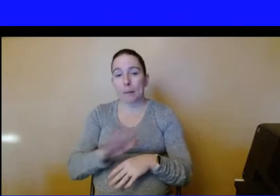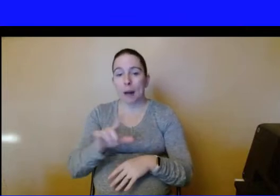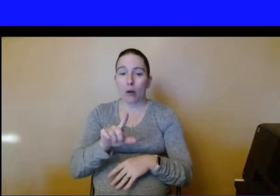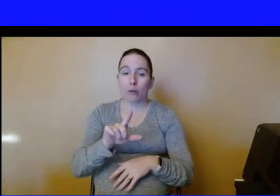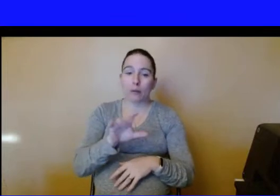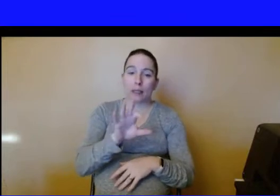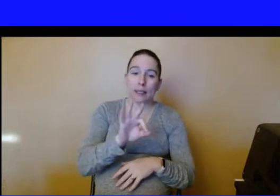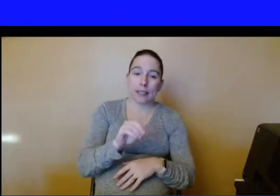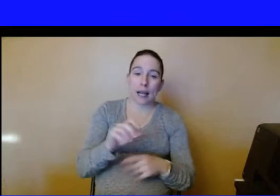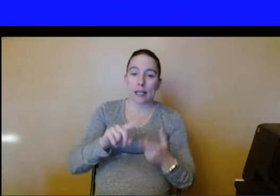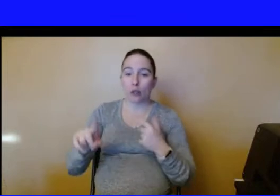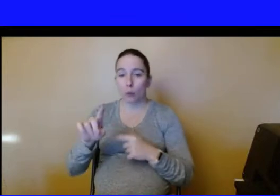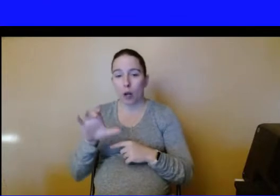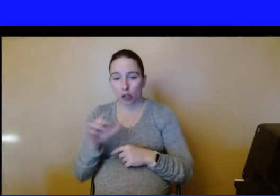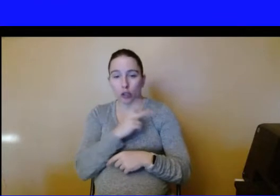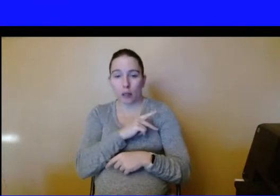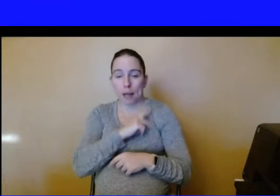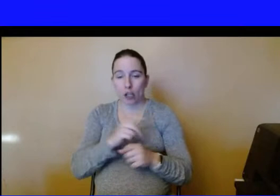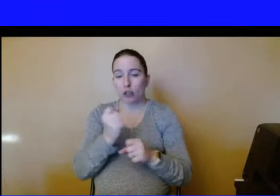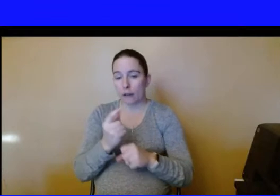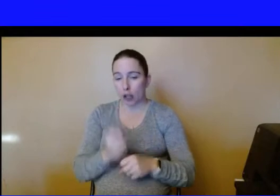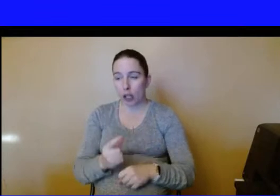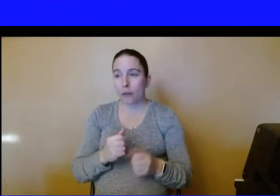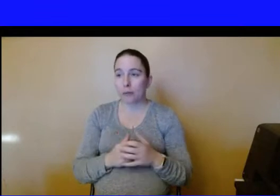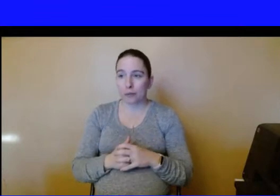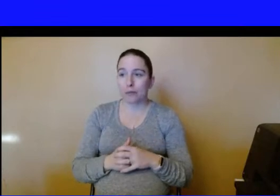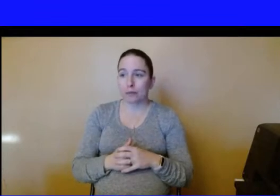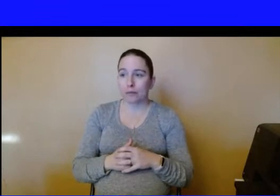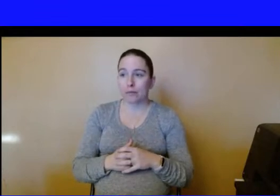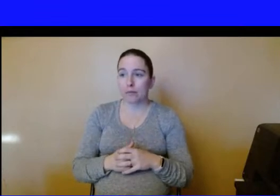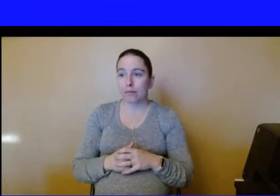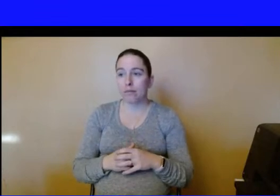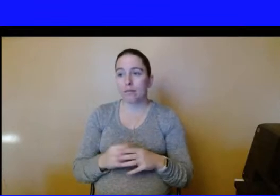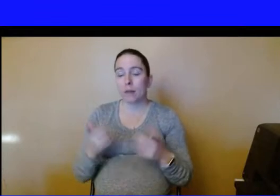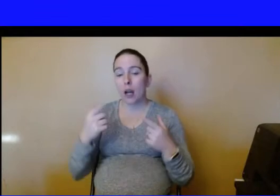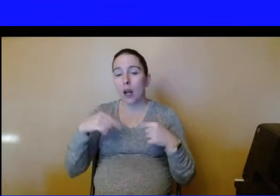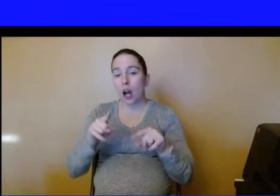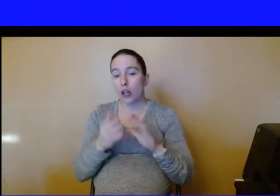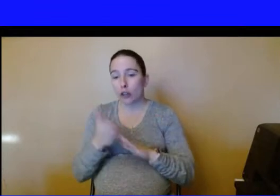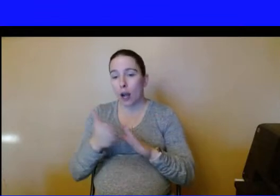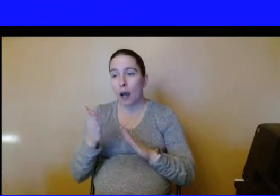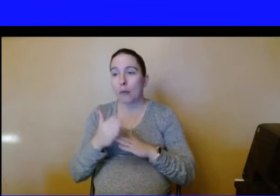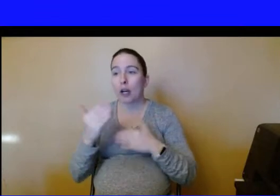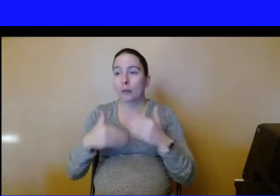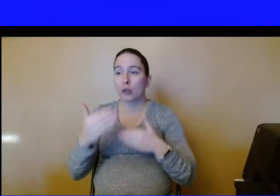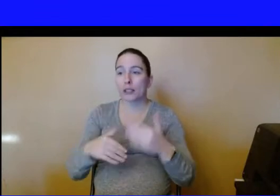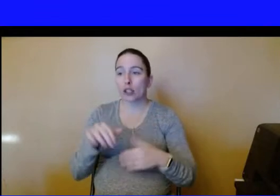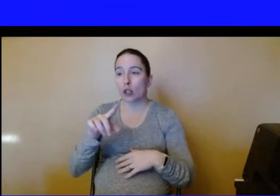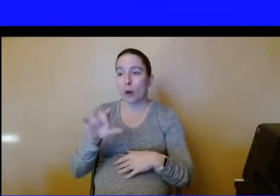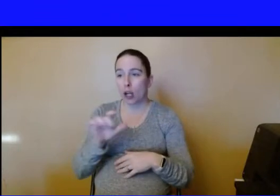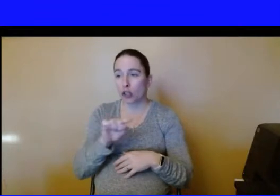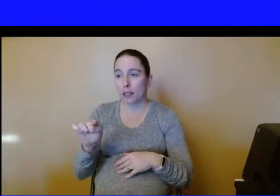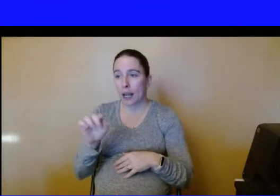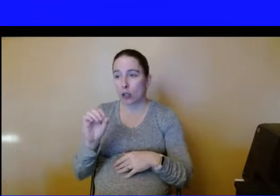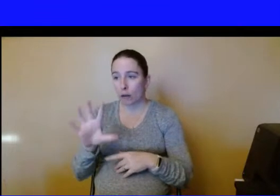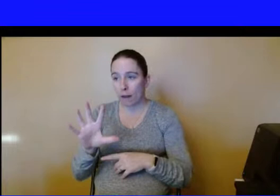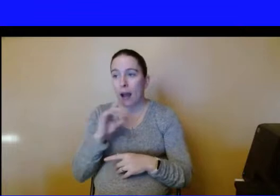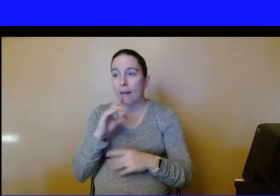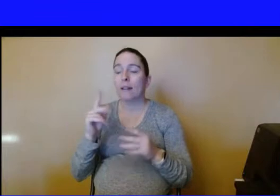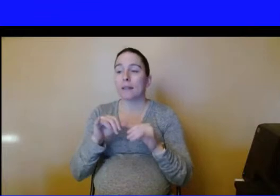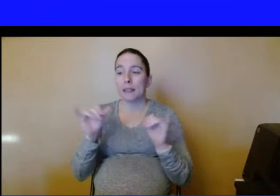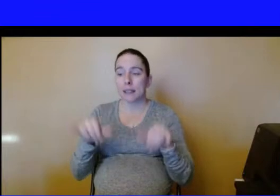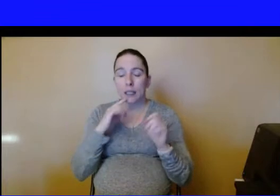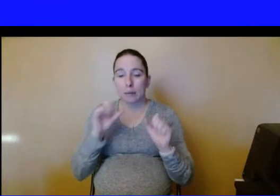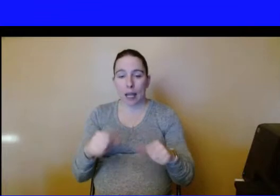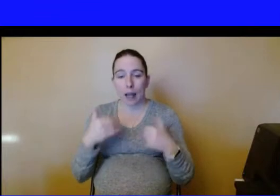and hospitals, patients, and inpatients clinical teams in transforming high-risk patients into the community and engaging